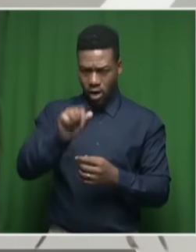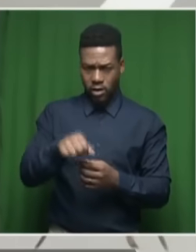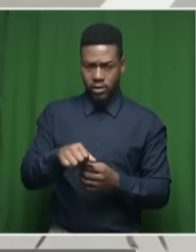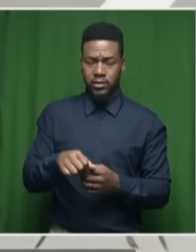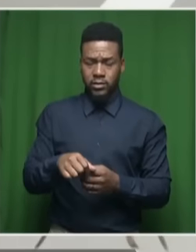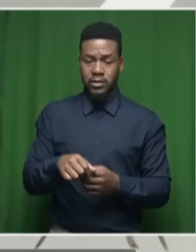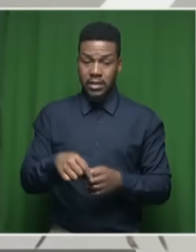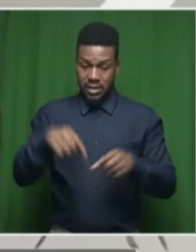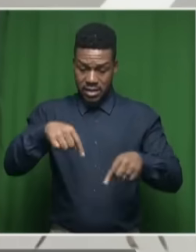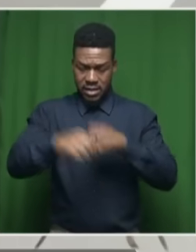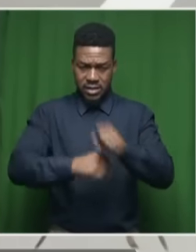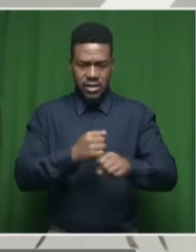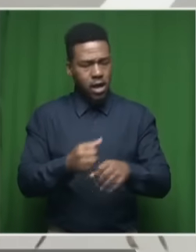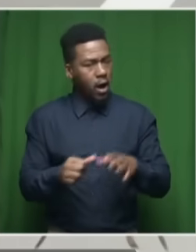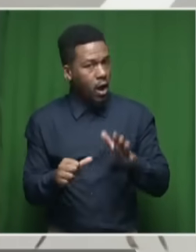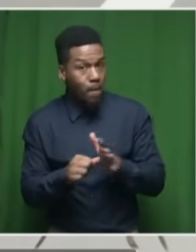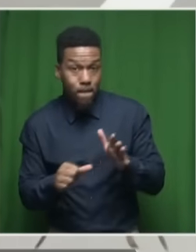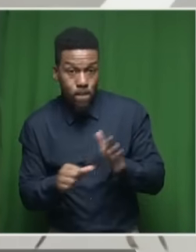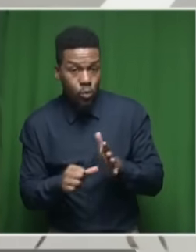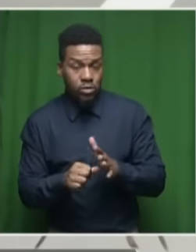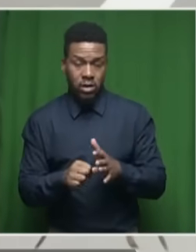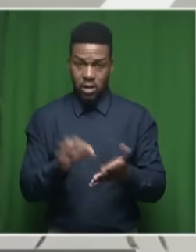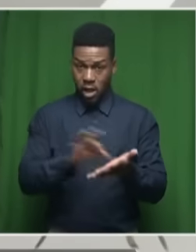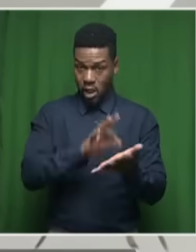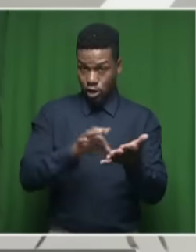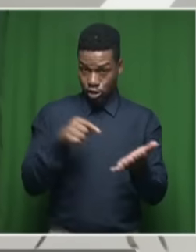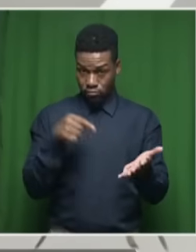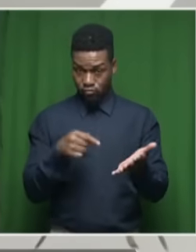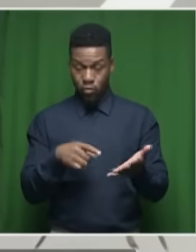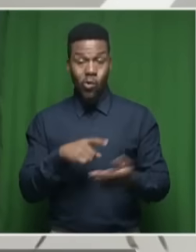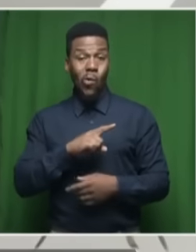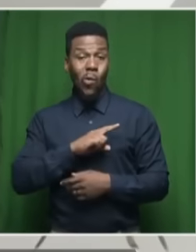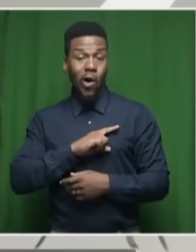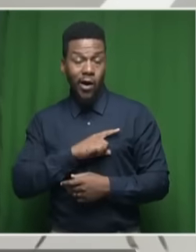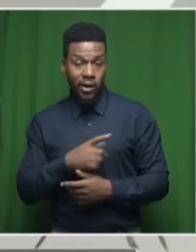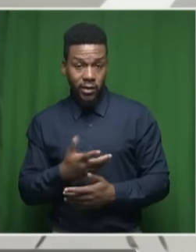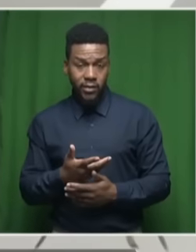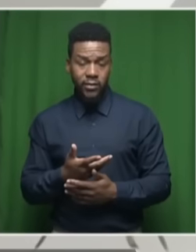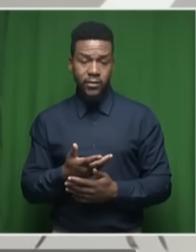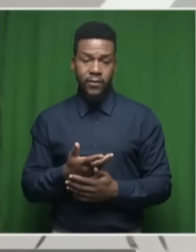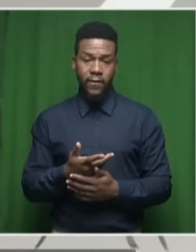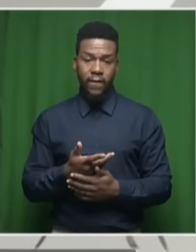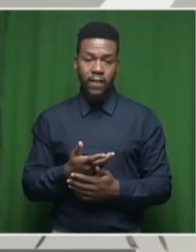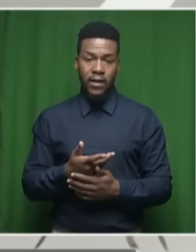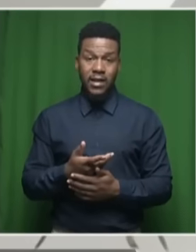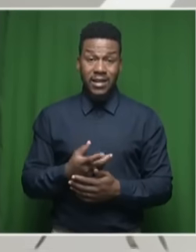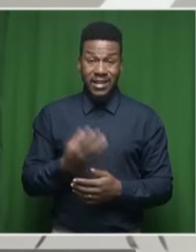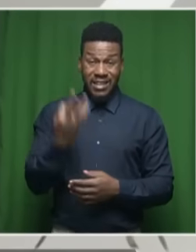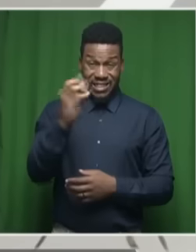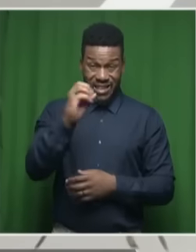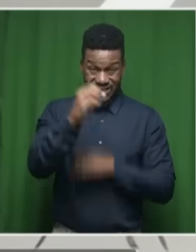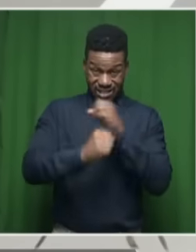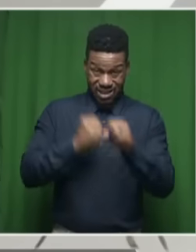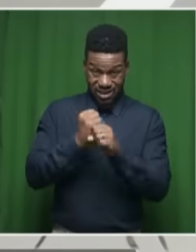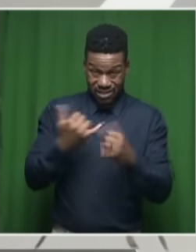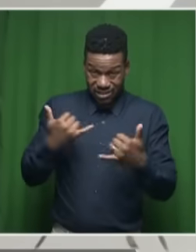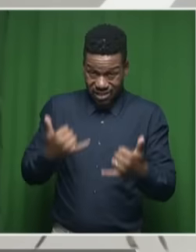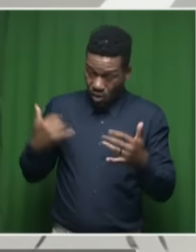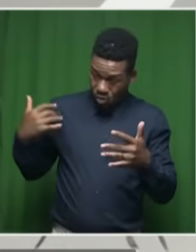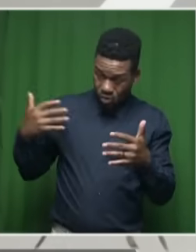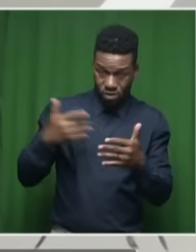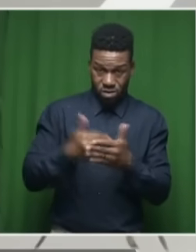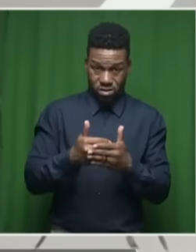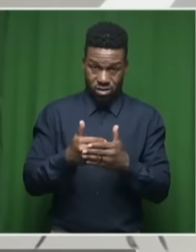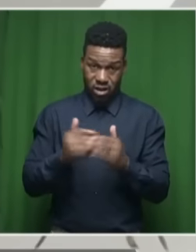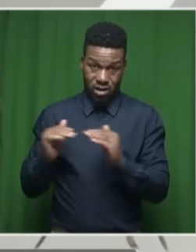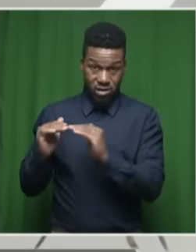important elections in the sense that they are coming after 3 decades into our